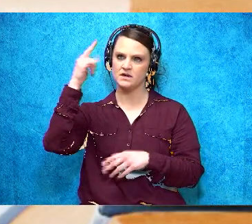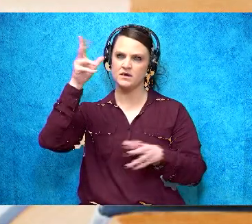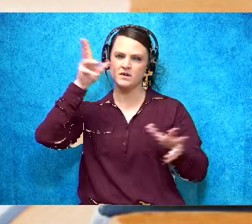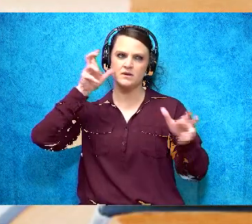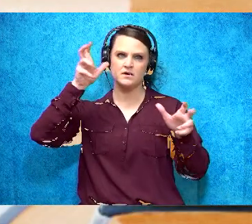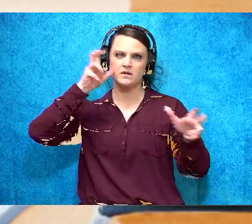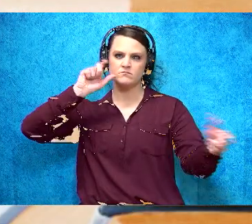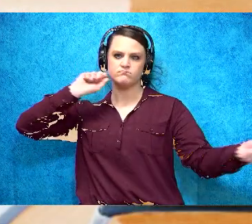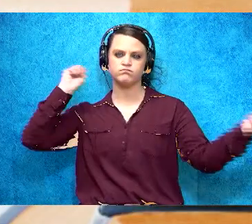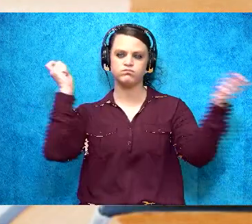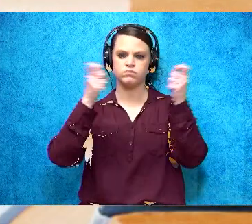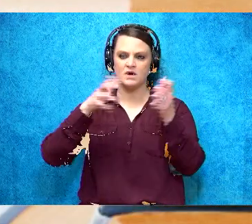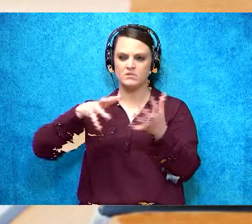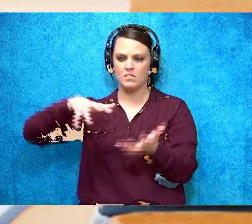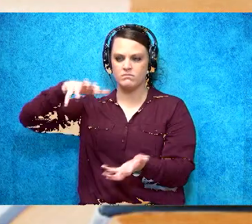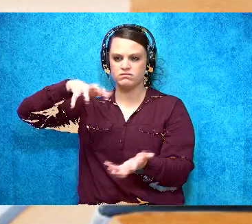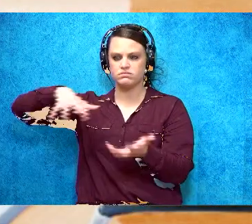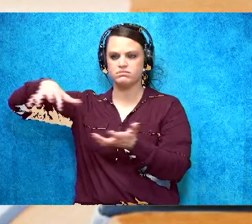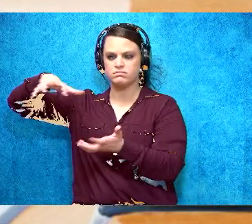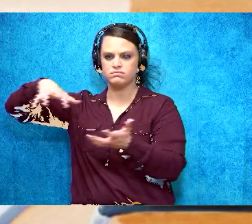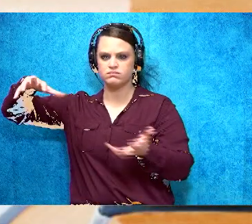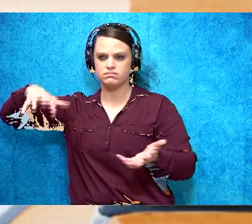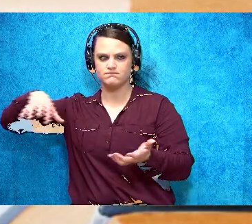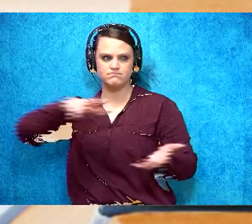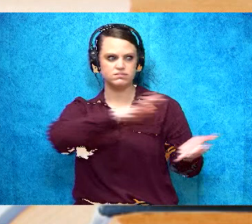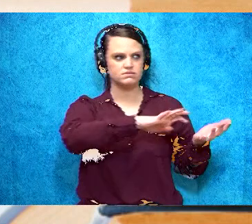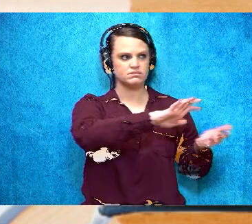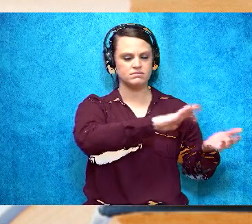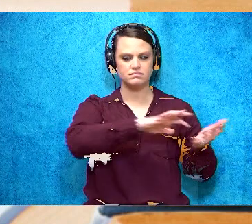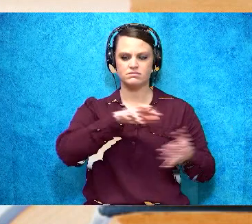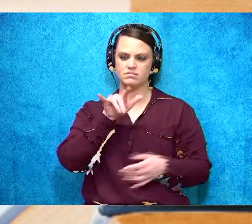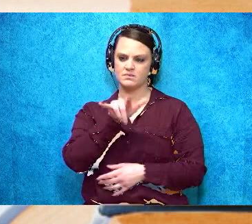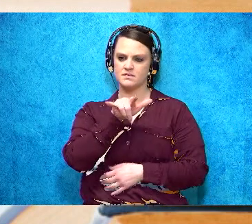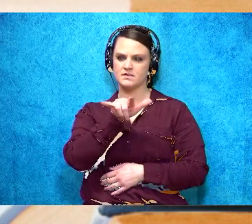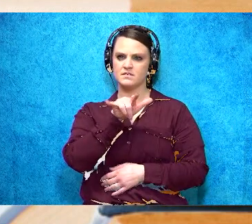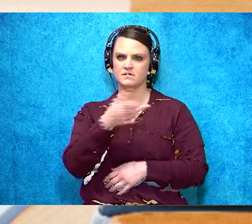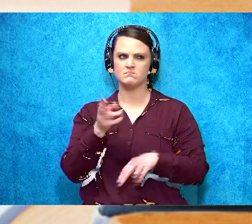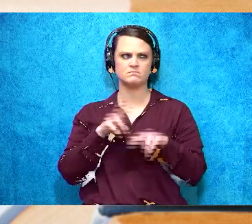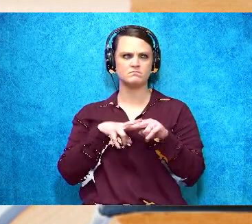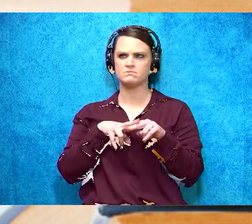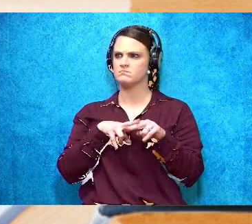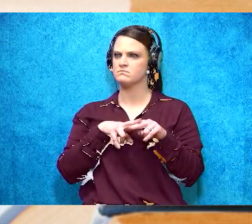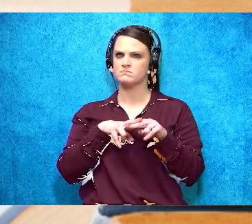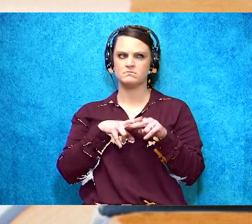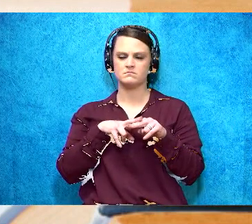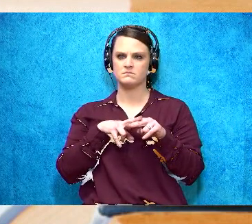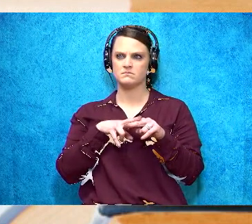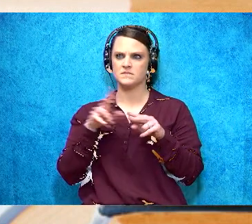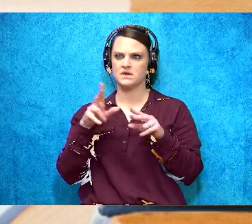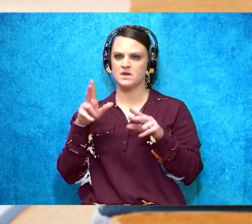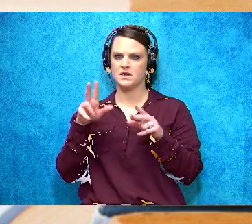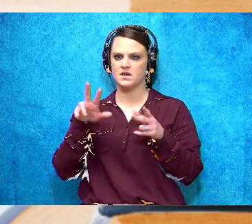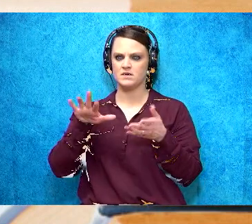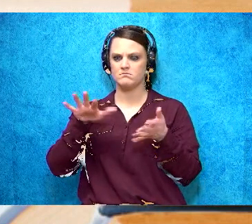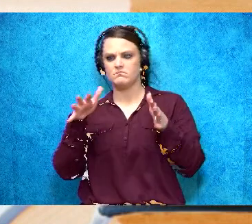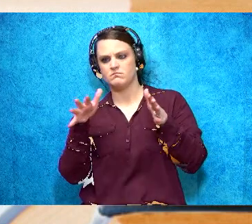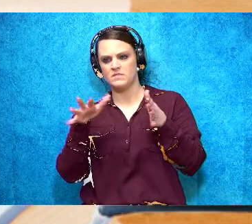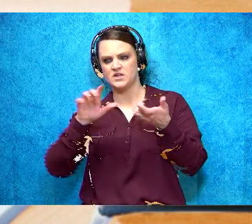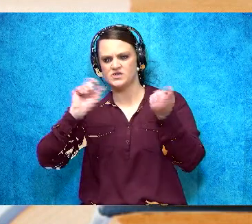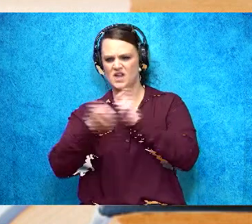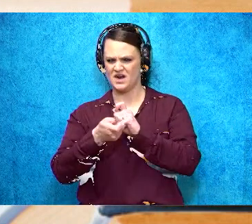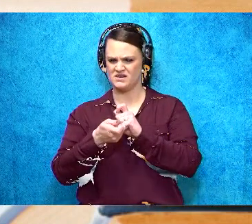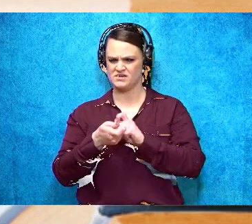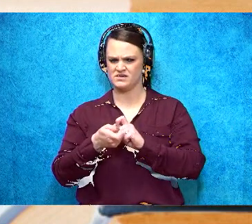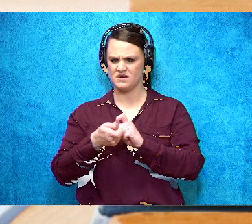roar that had been rattling him from both sides of the whole trip went suddenly lopsided.